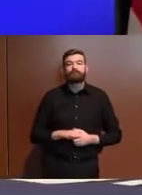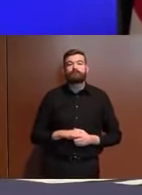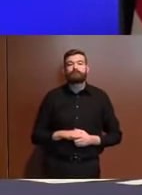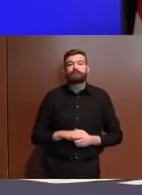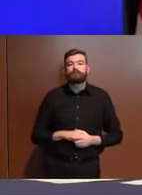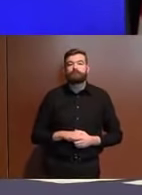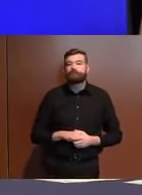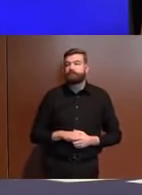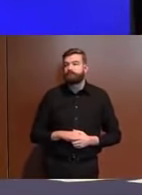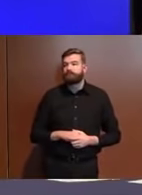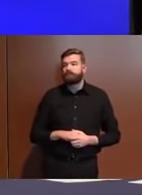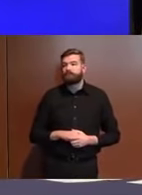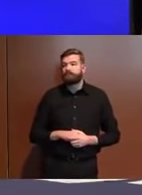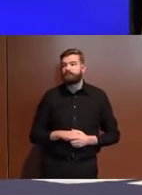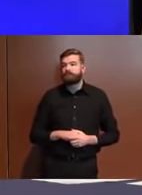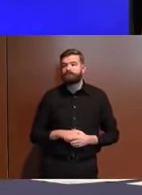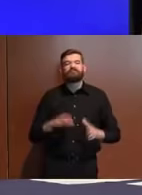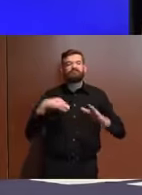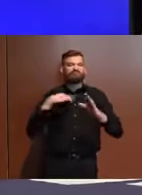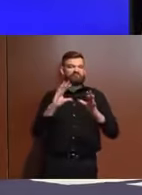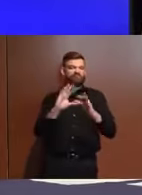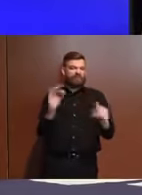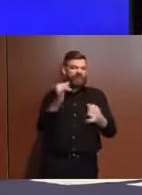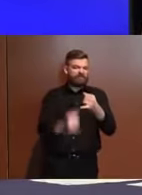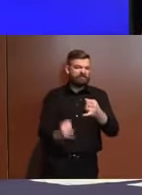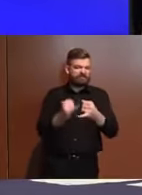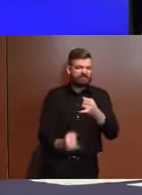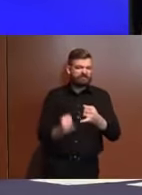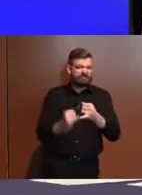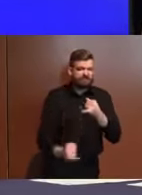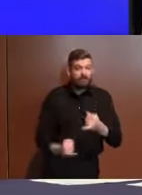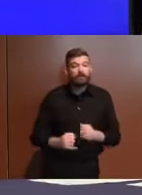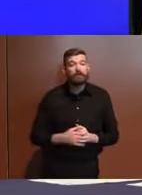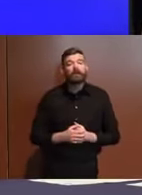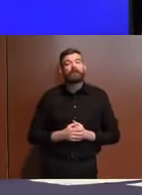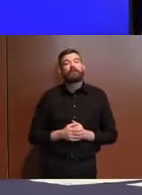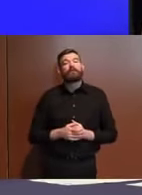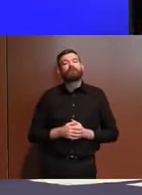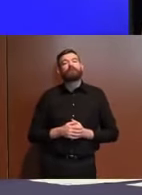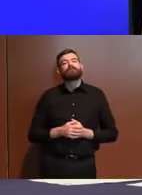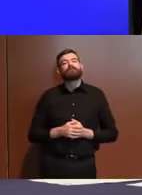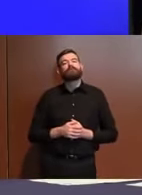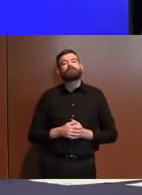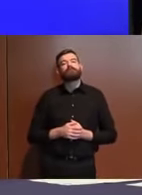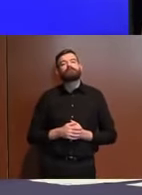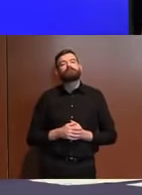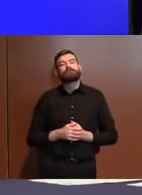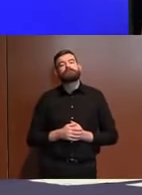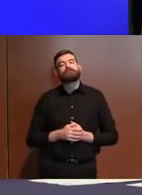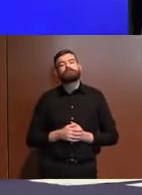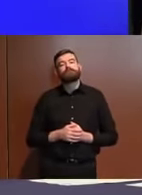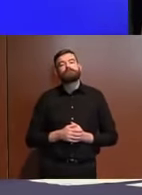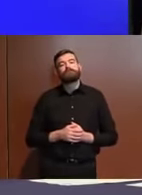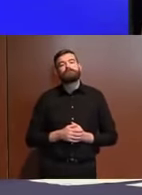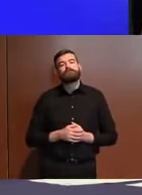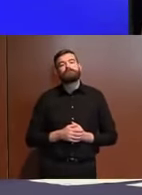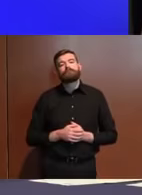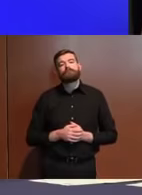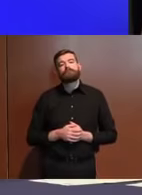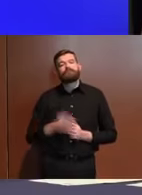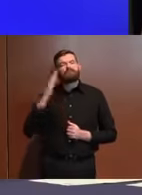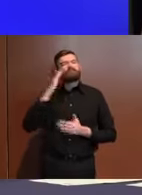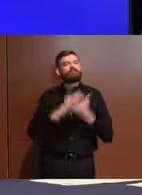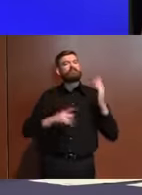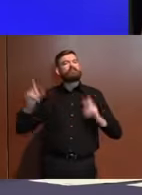amount of education which we accept. There are some people who are willfully flaunting the rules of the road, but there aren't many of